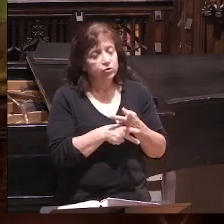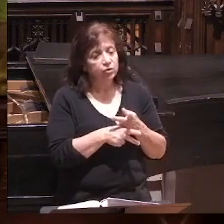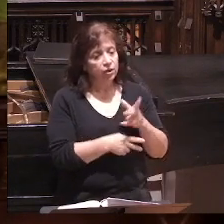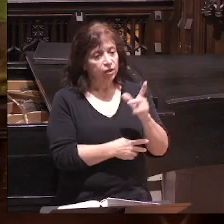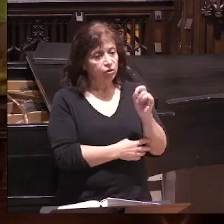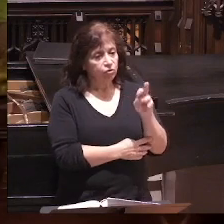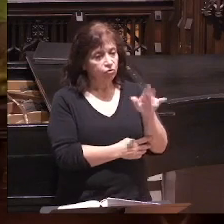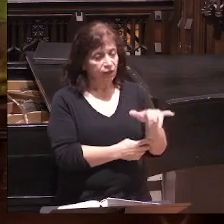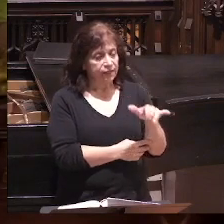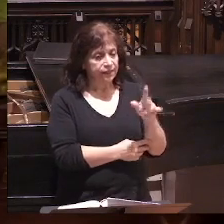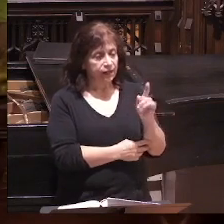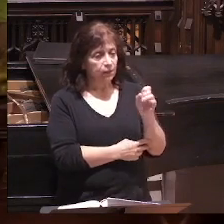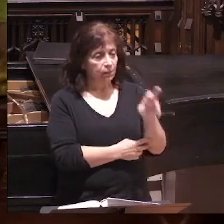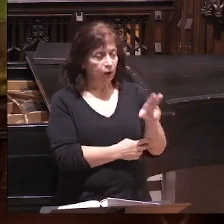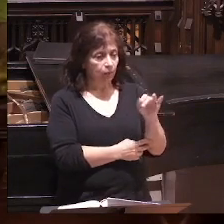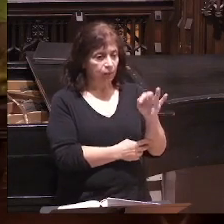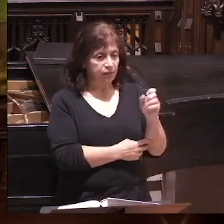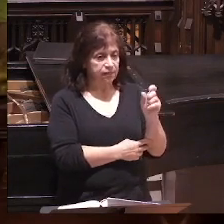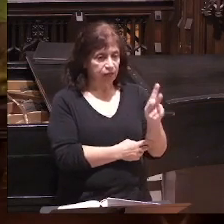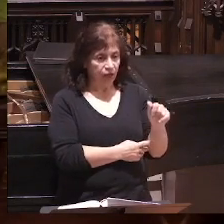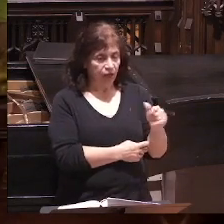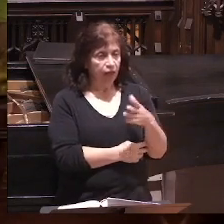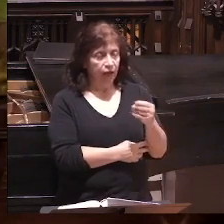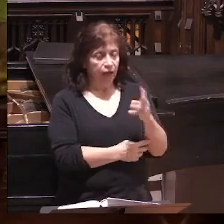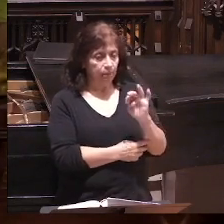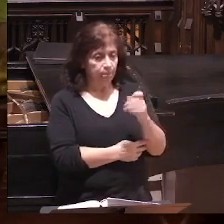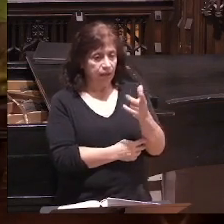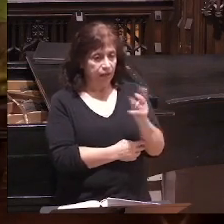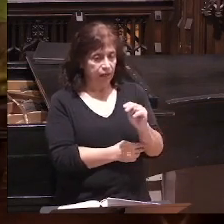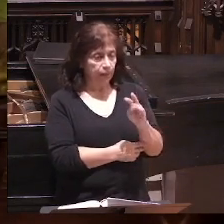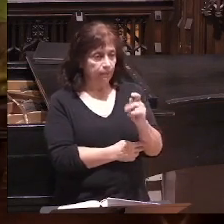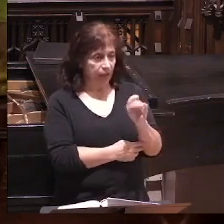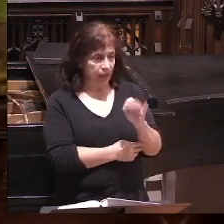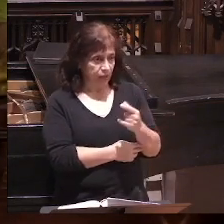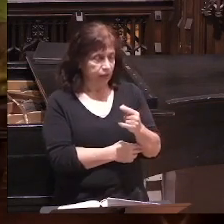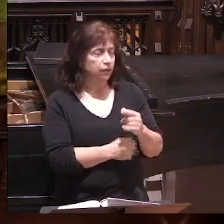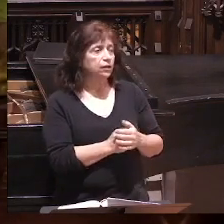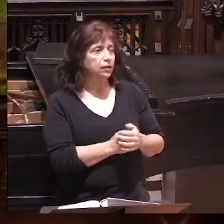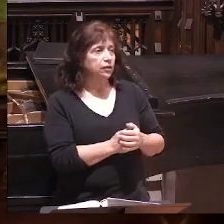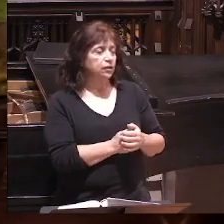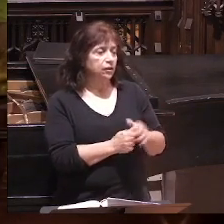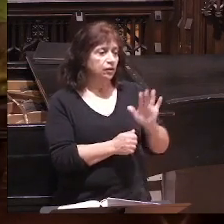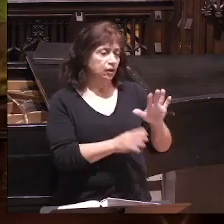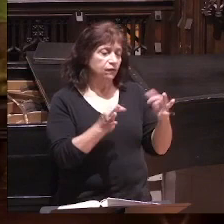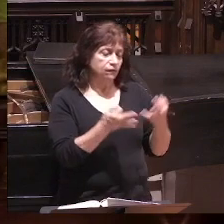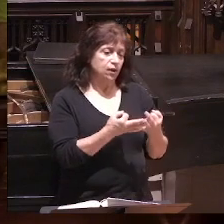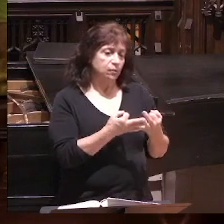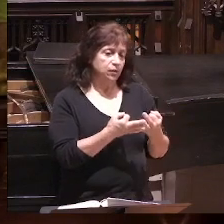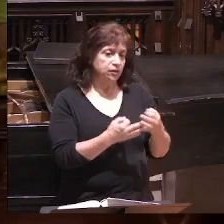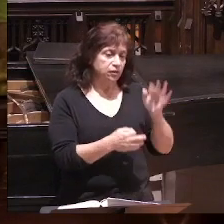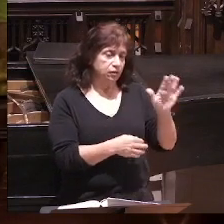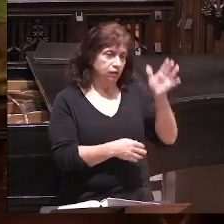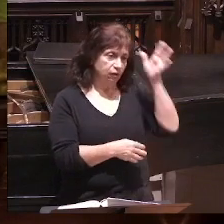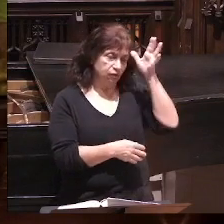Mayer Muska and Megan Mang and their families as they mourn the loss of their